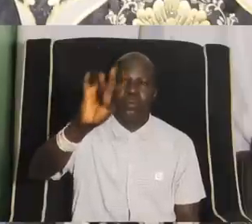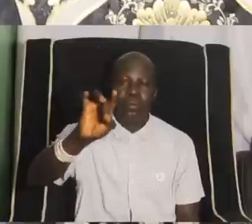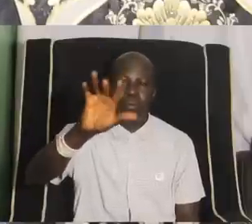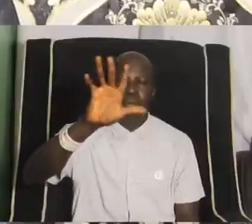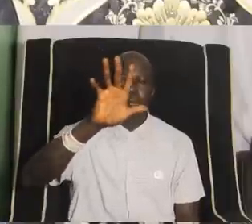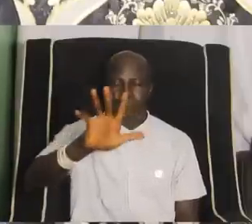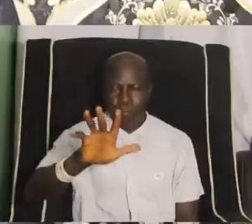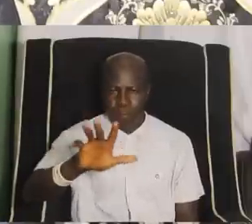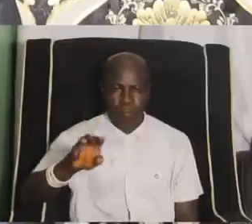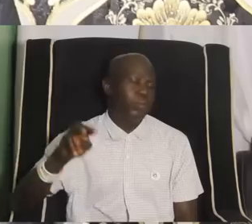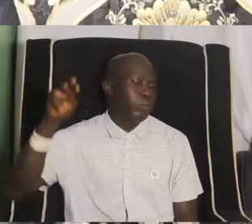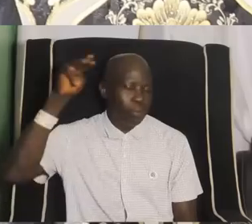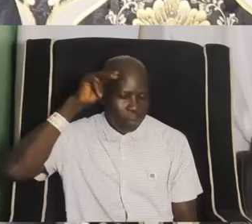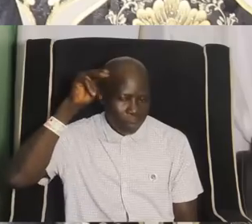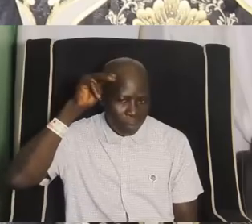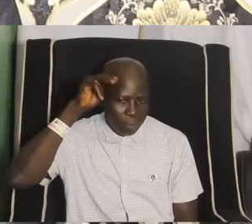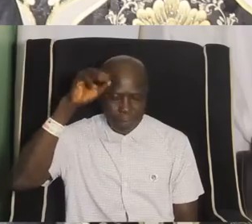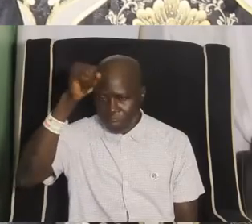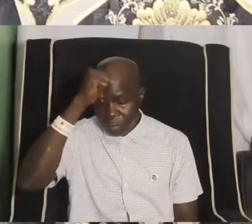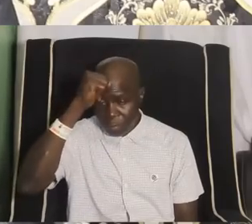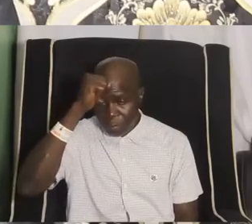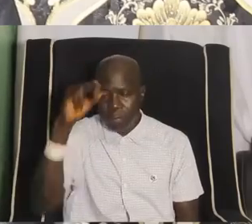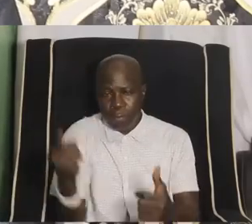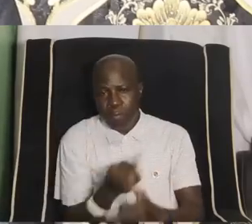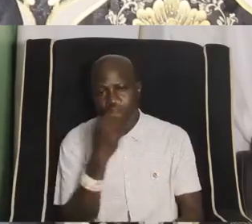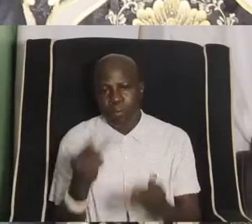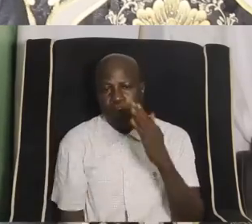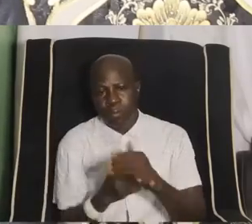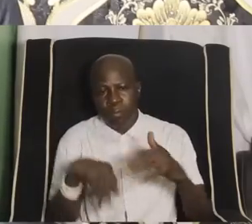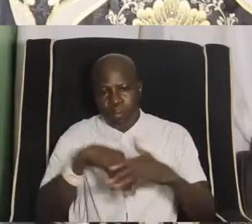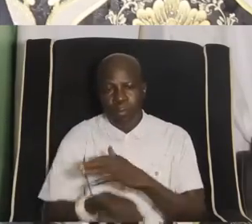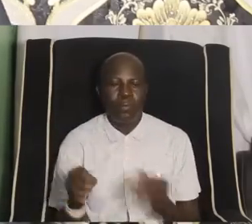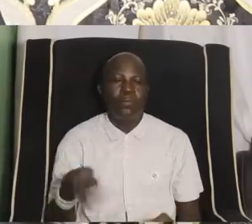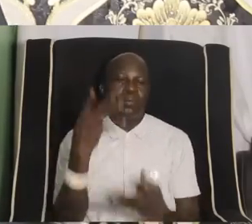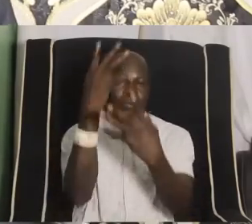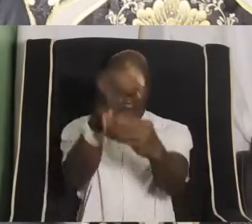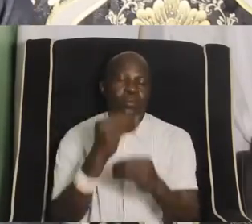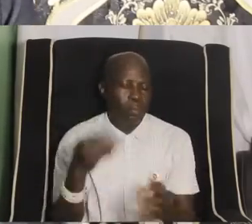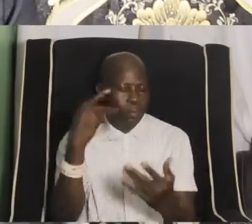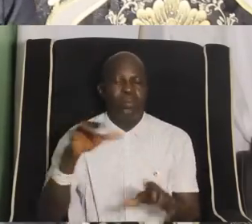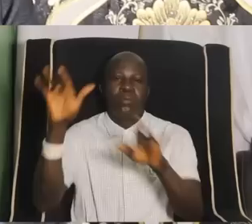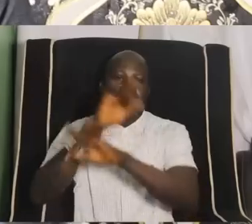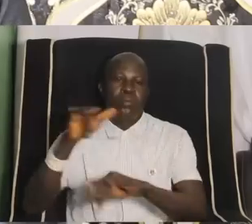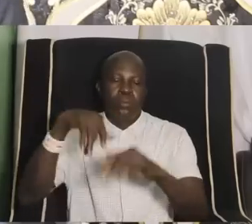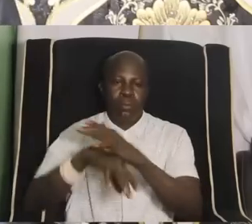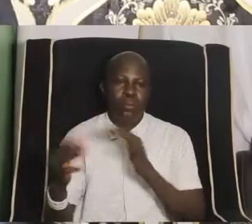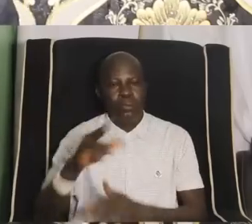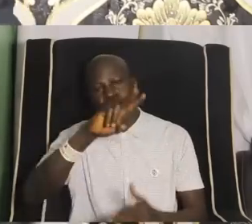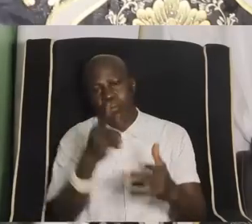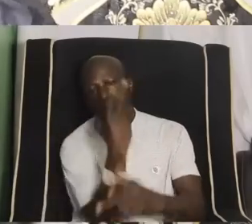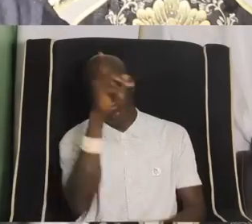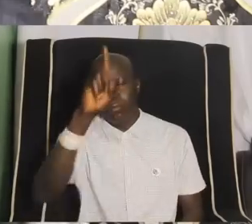3032670285 Mustafa Solomon Muslim Agbojade ni fourth bank loruko Jesu wa ri anuba amen ekeji second one